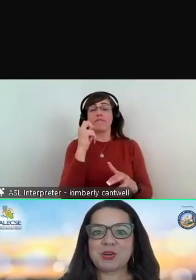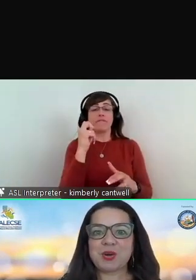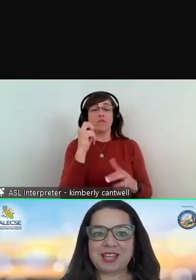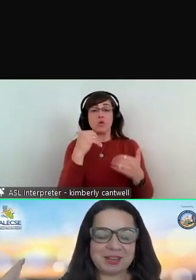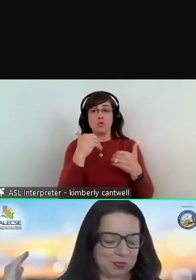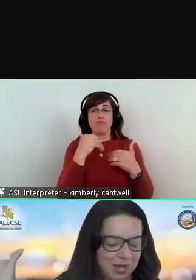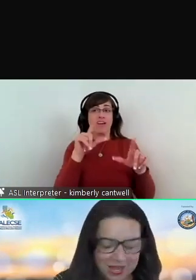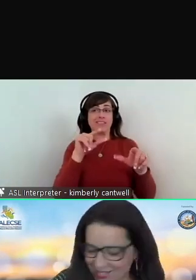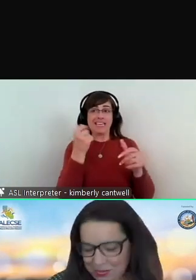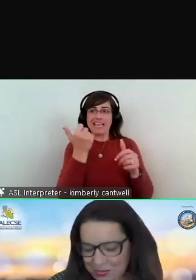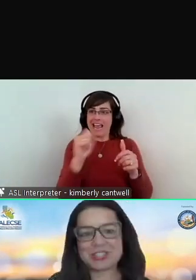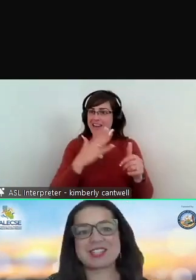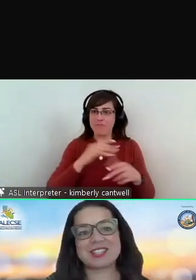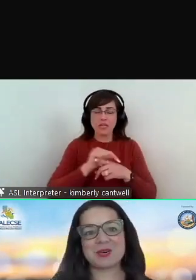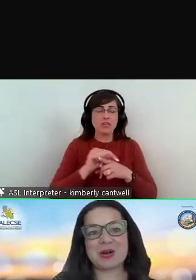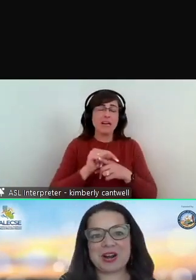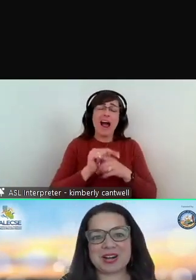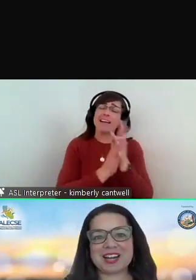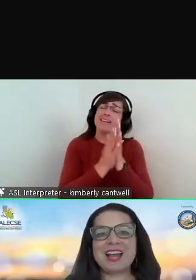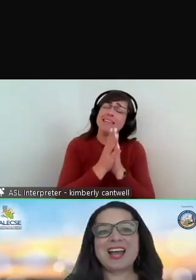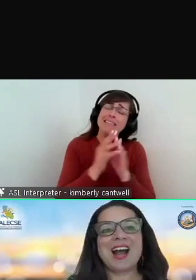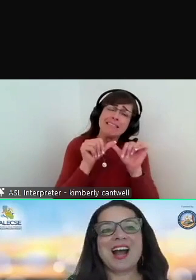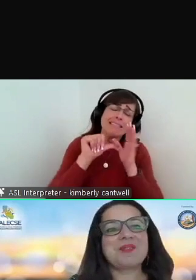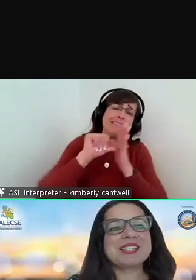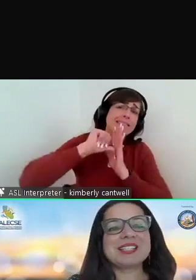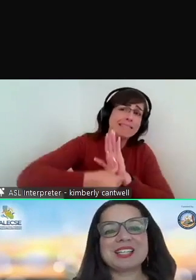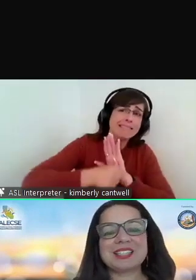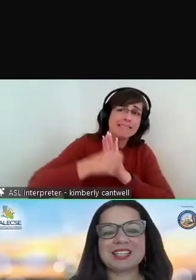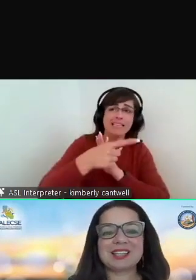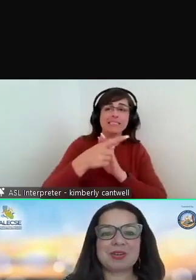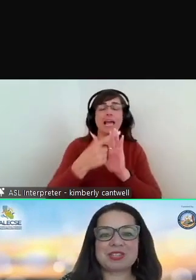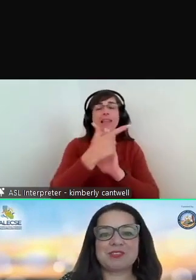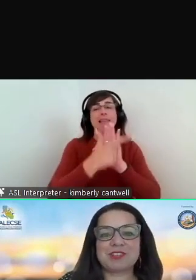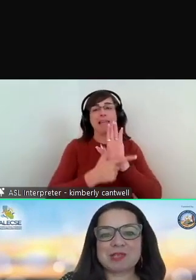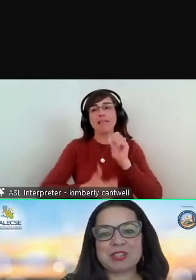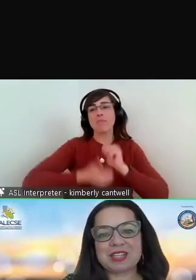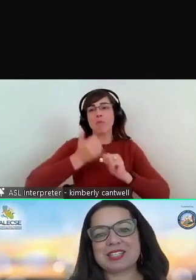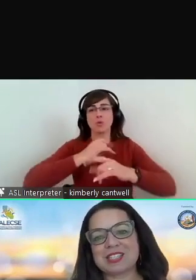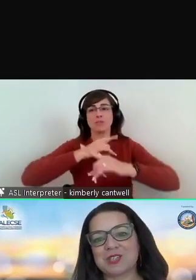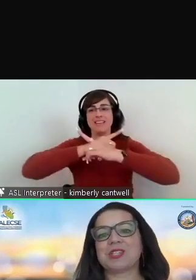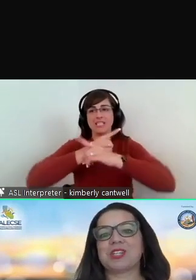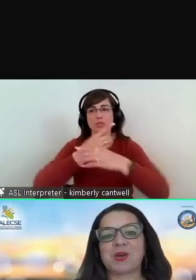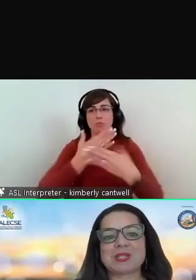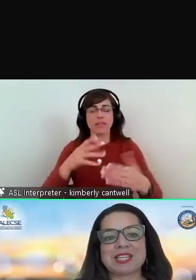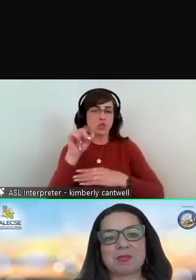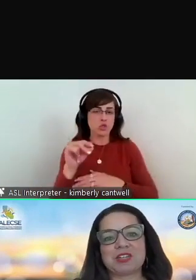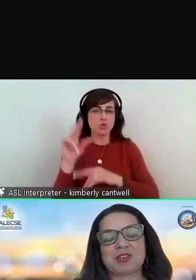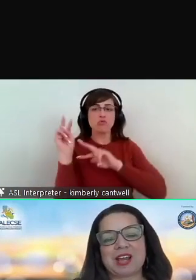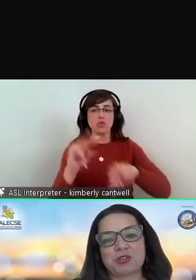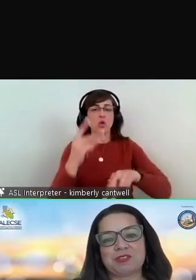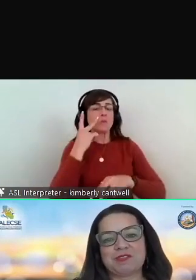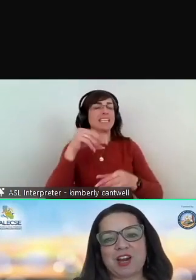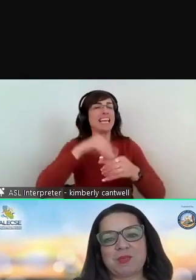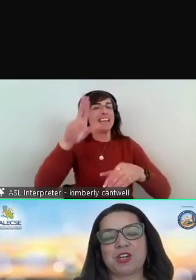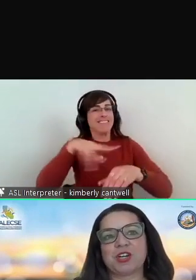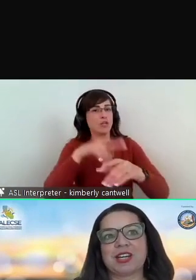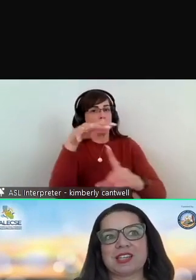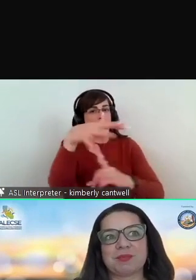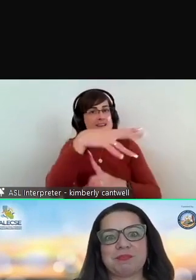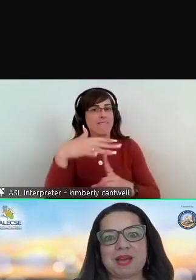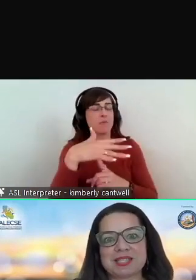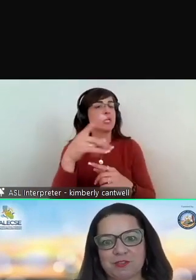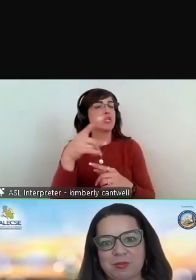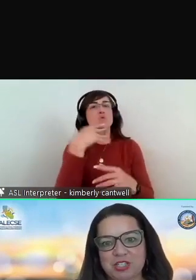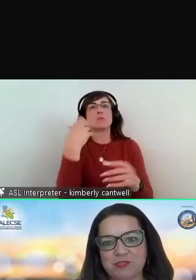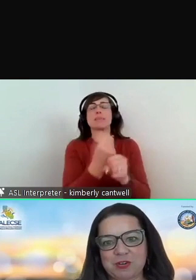trainings, I like push this so hard. It's legally the most defensible thing to do, to go see them in their natural environment. You're going to